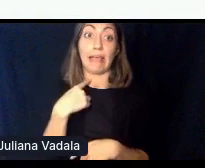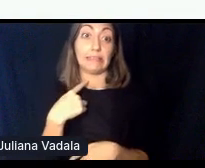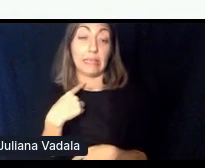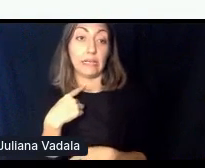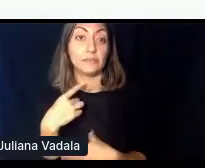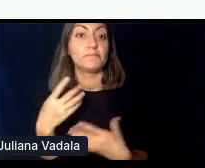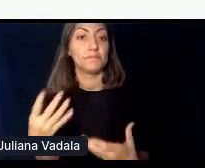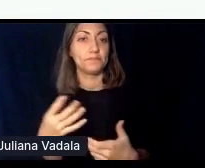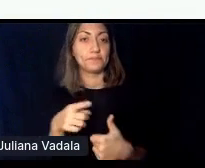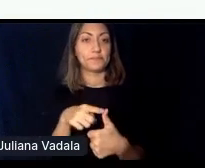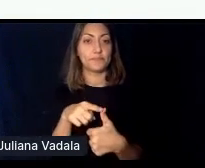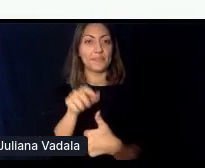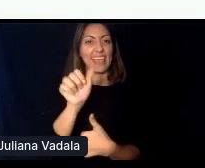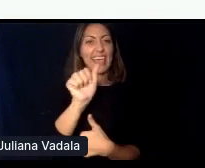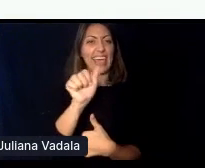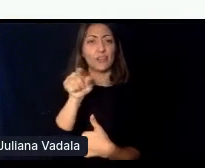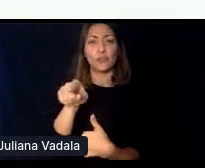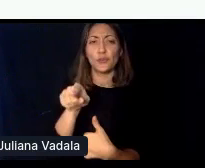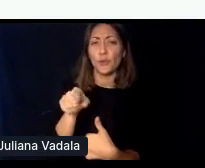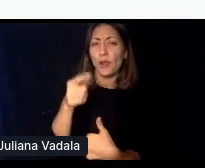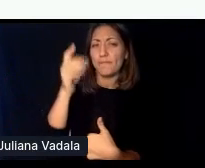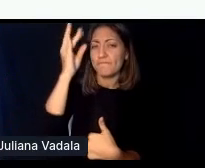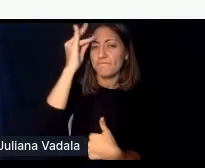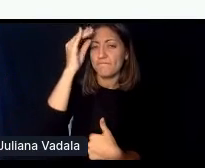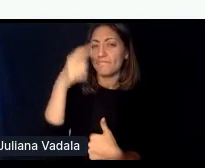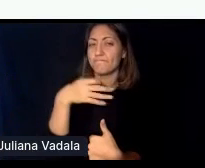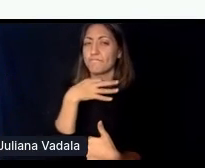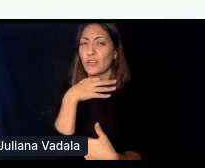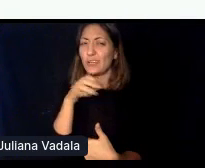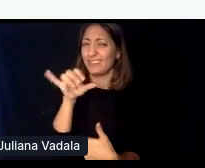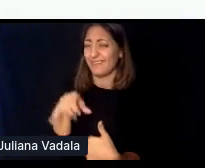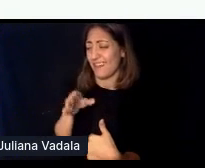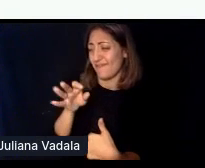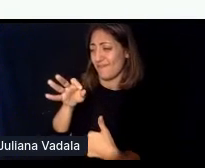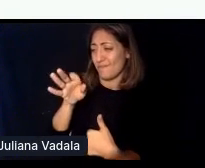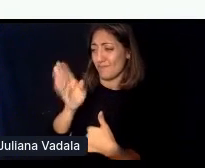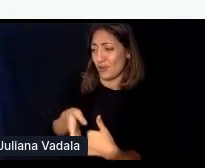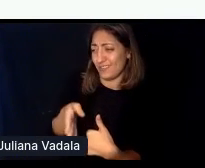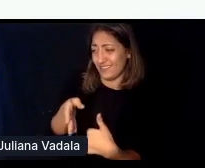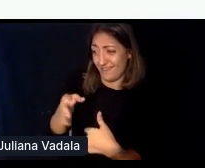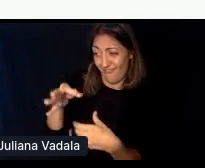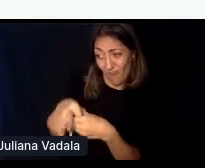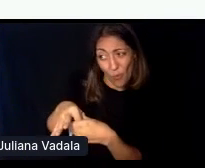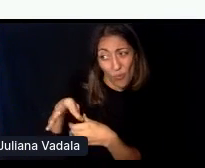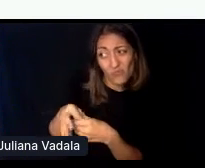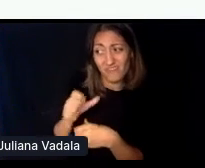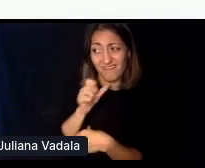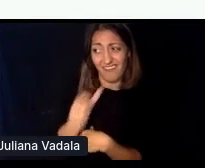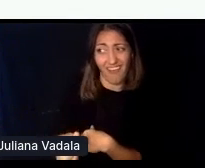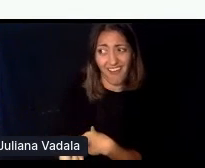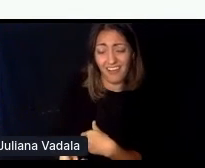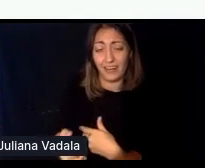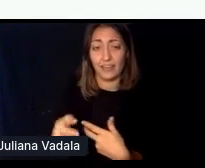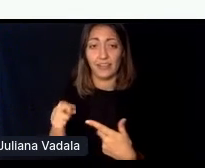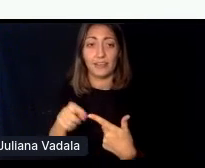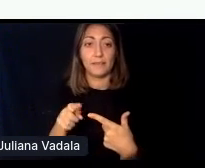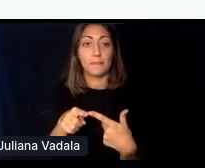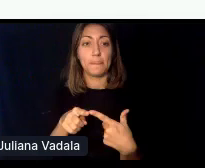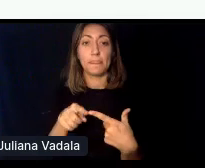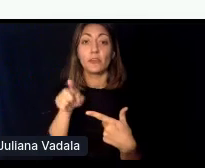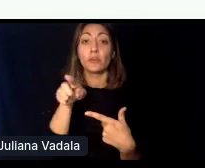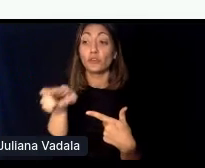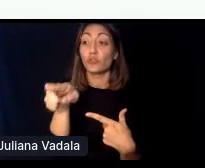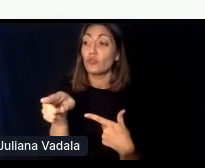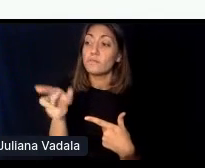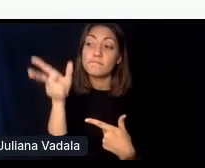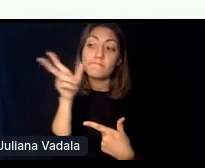if this person even votes. Option B, you're listening carefully to gather as much information as you can about what Arnold is saying and what Arnold